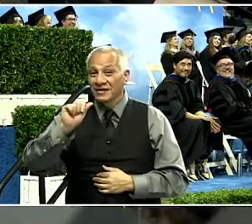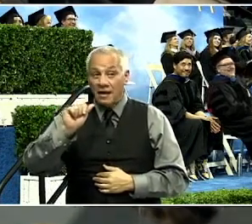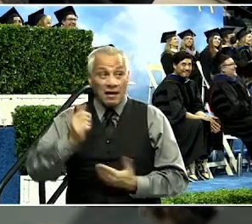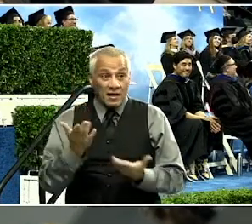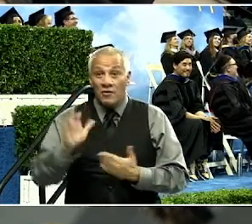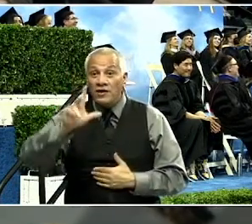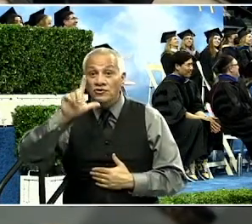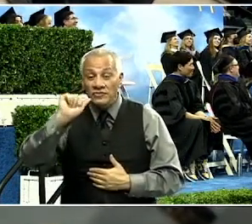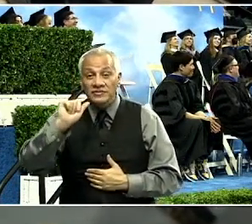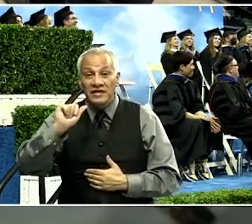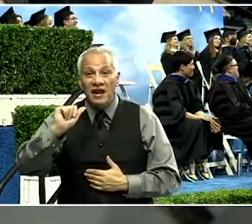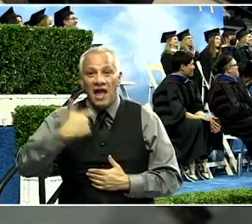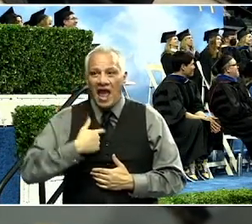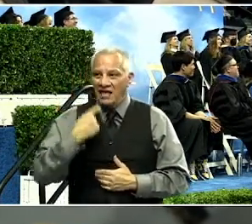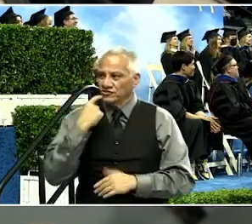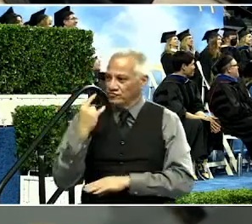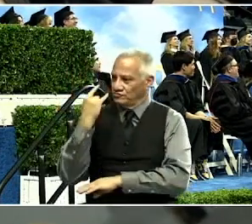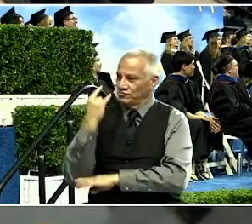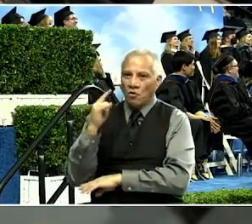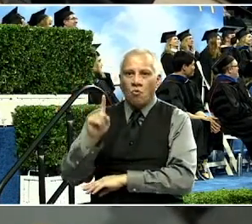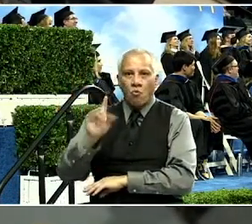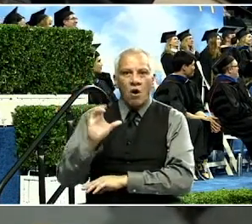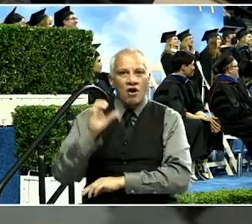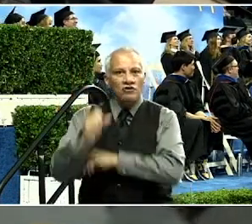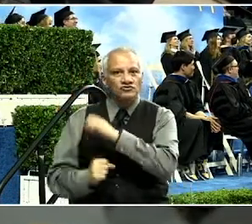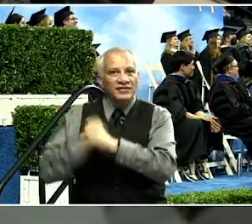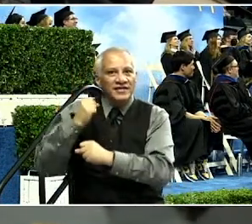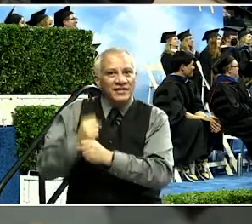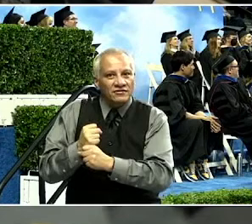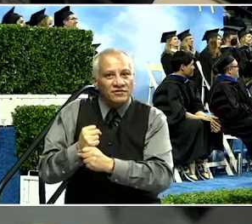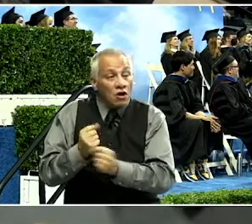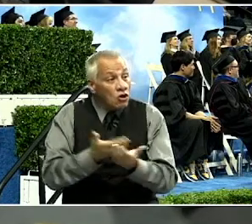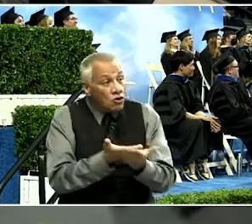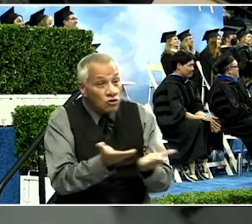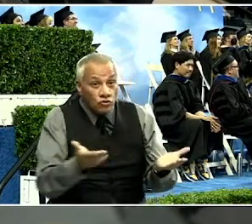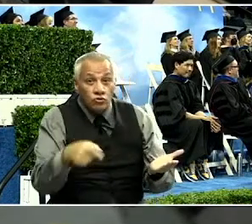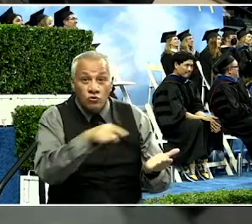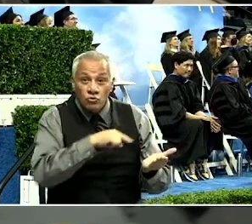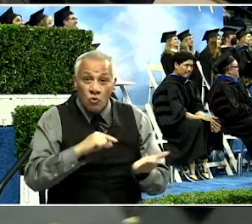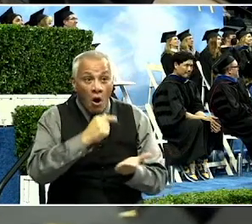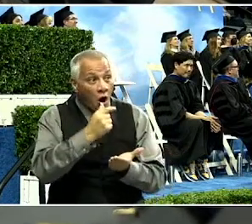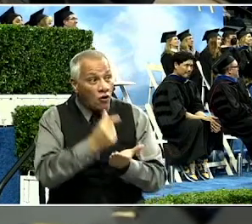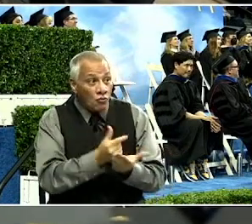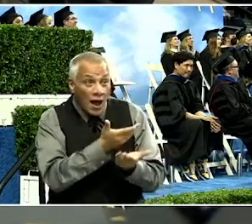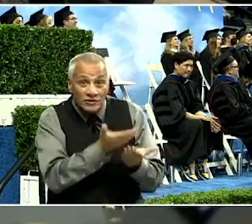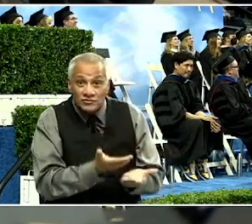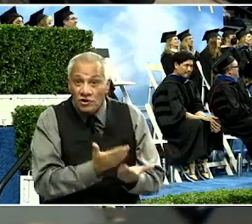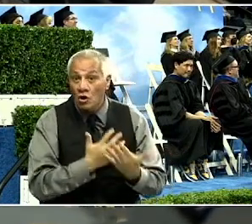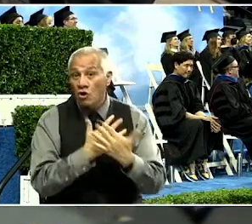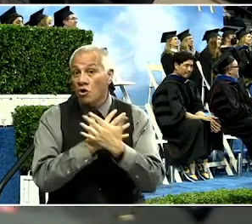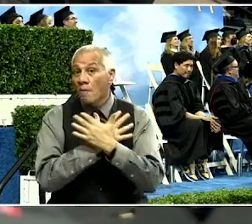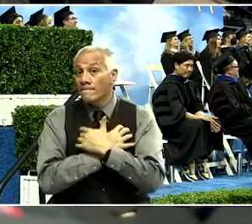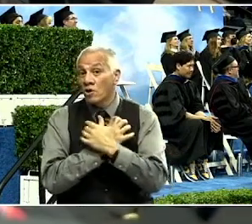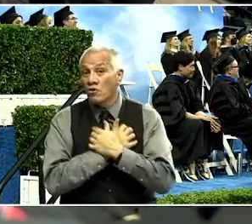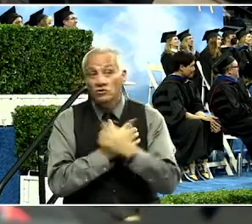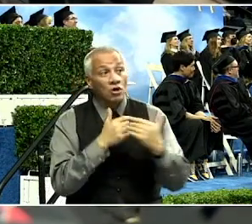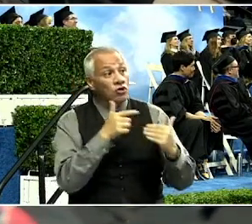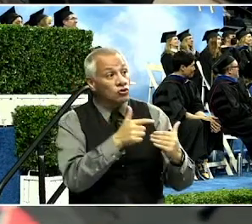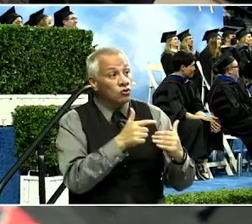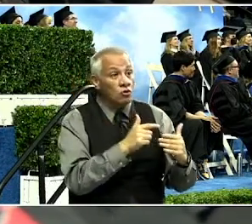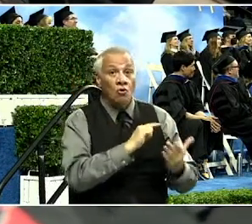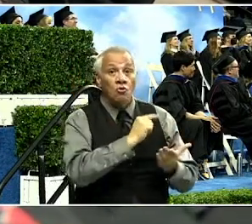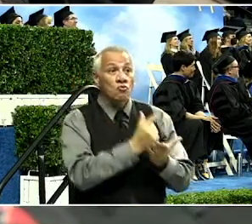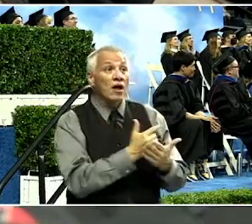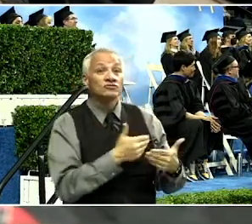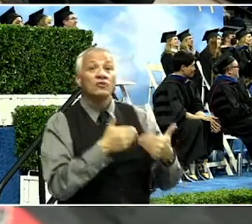As UCLA has just marked its first 100 years, you are graduating Bruins. You will lead us into the next